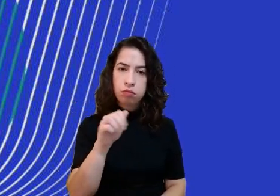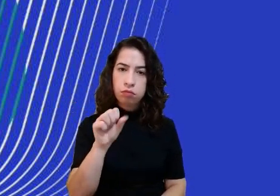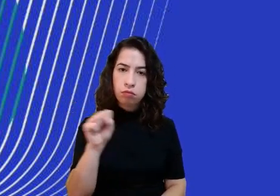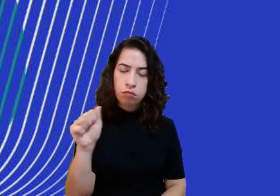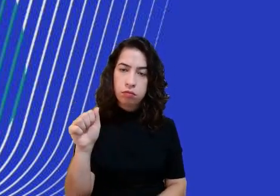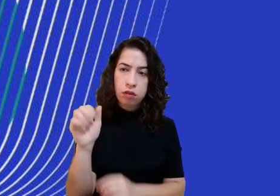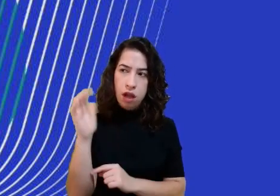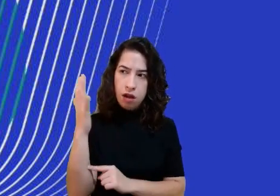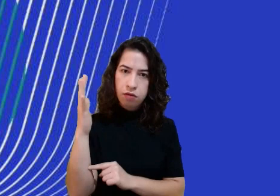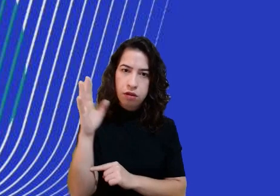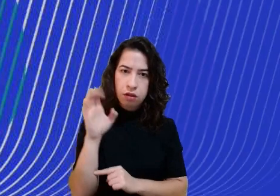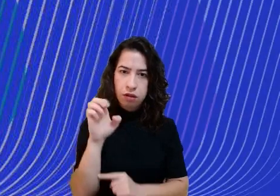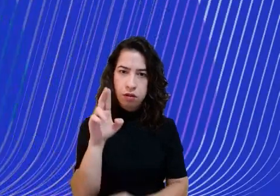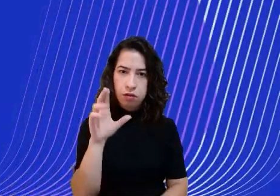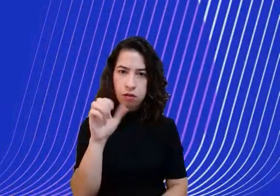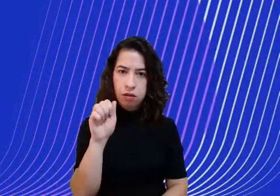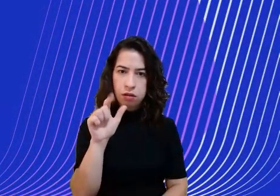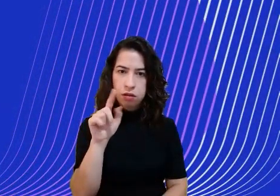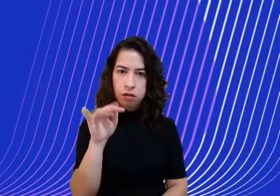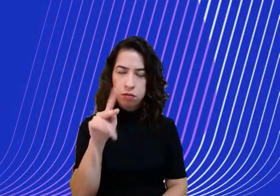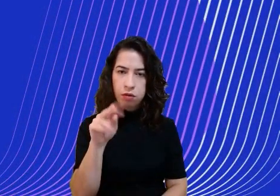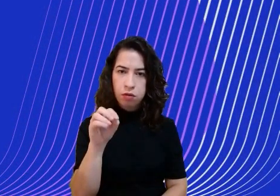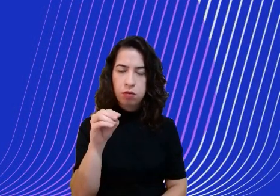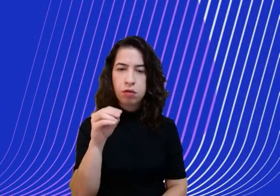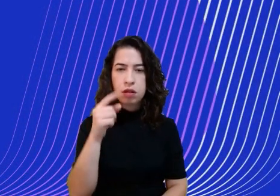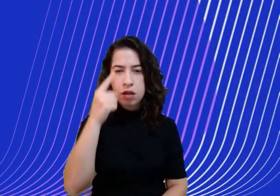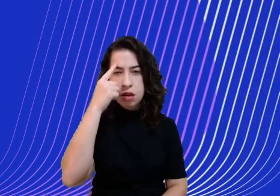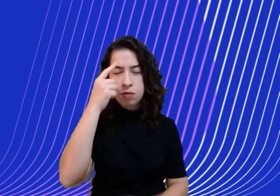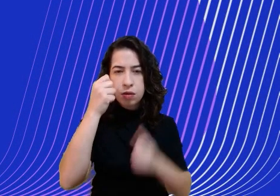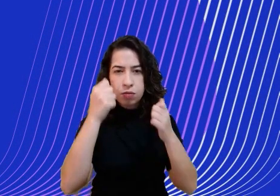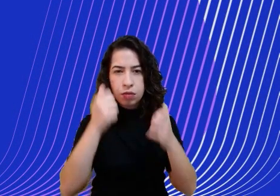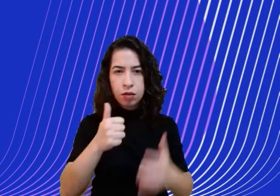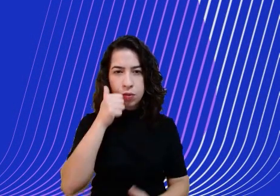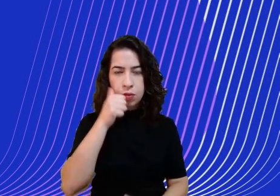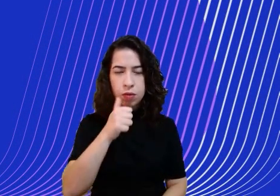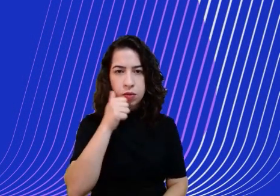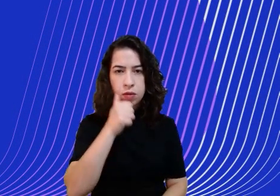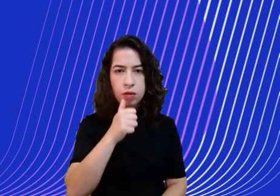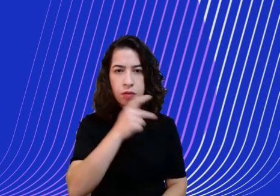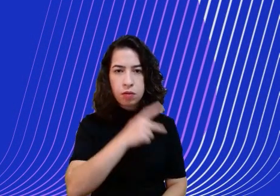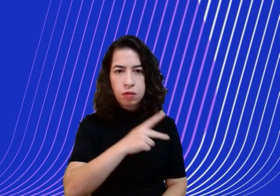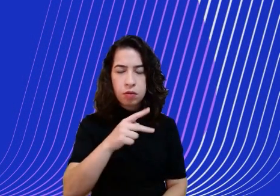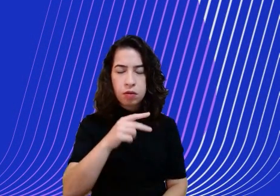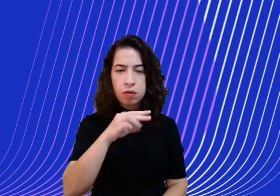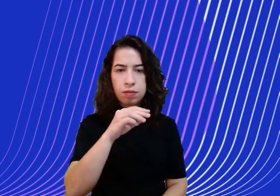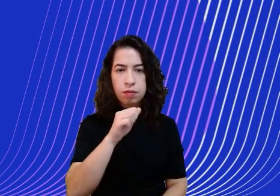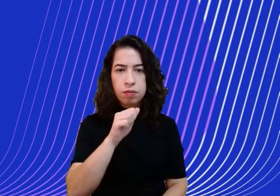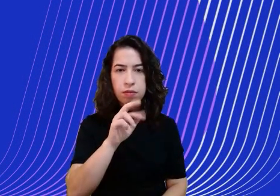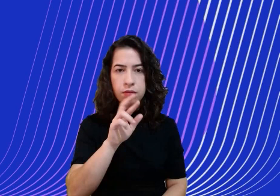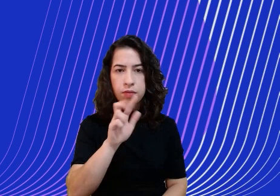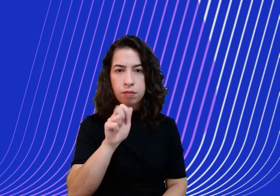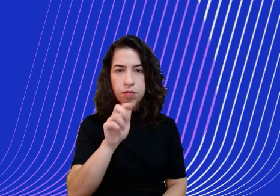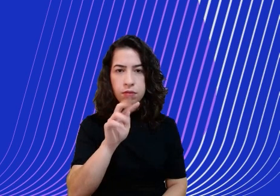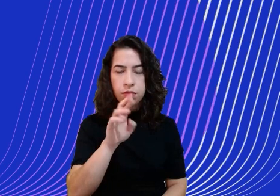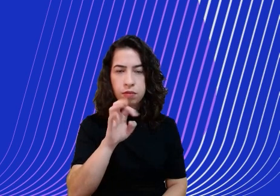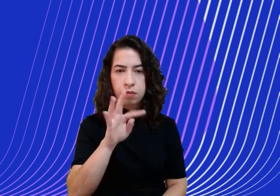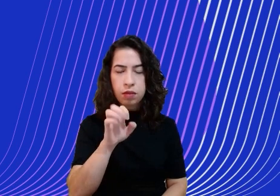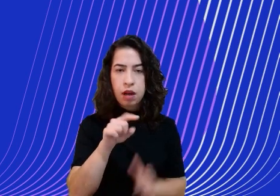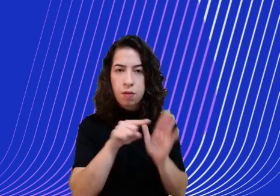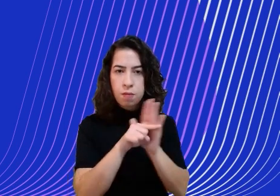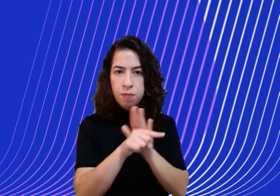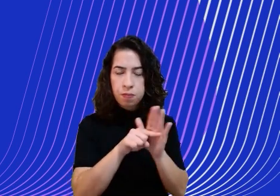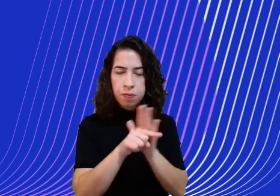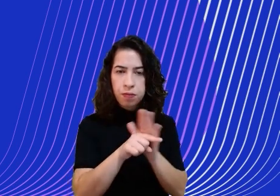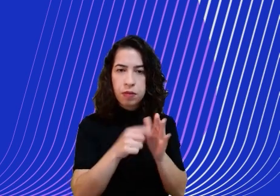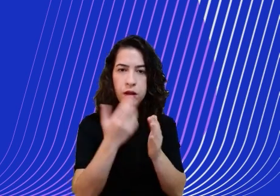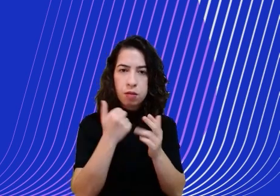Do you remember that I have mentioned about the case of the name of Margaret is her name, the professor working